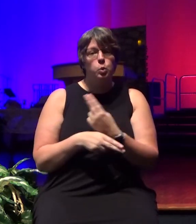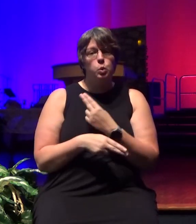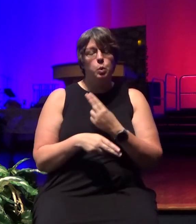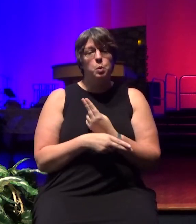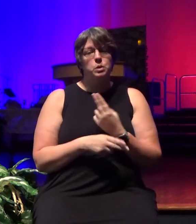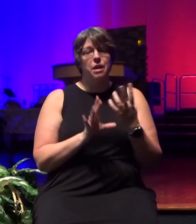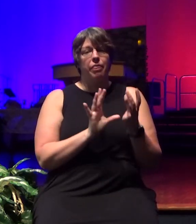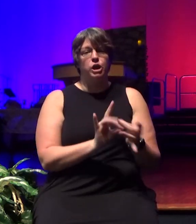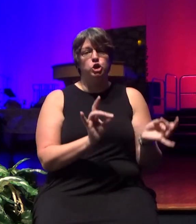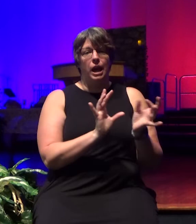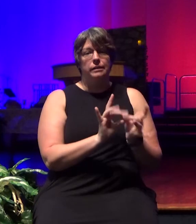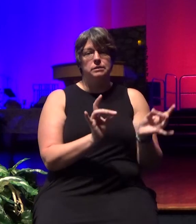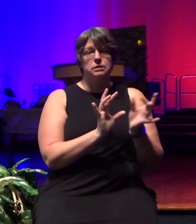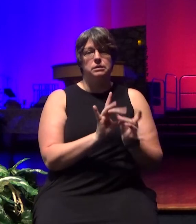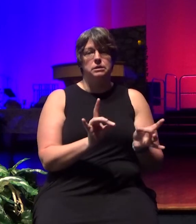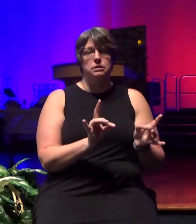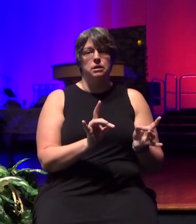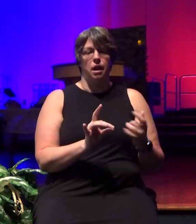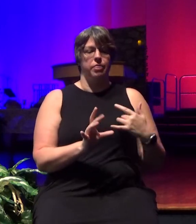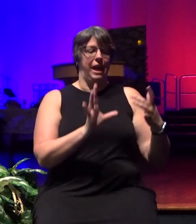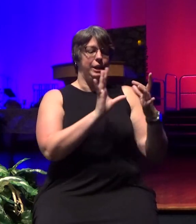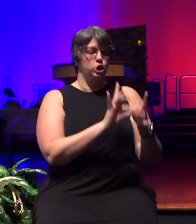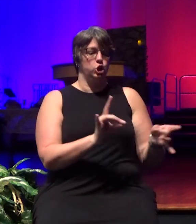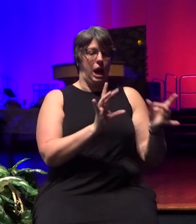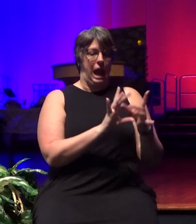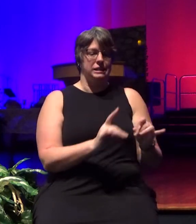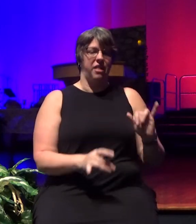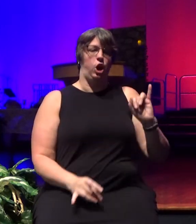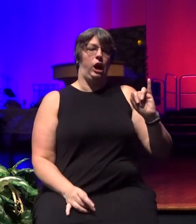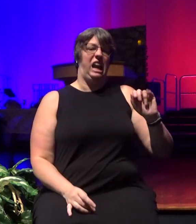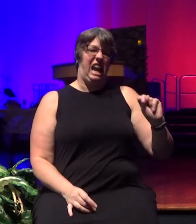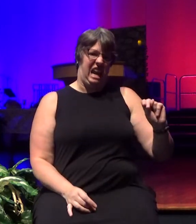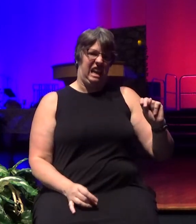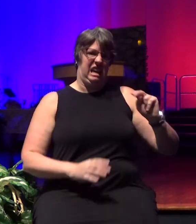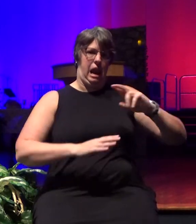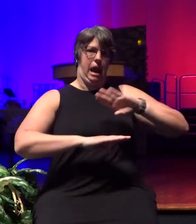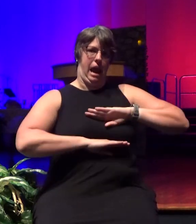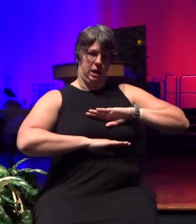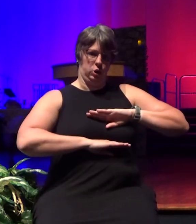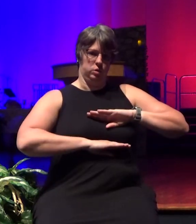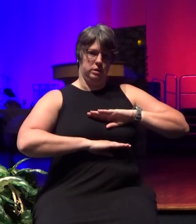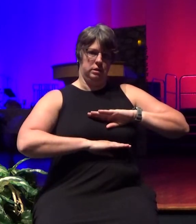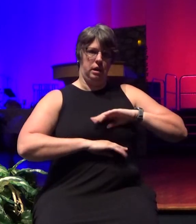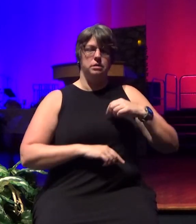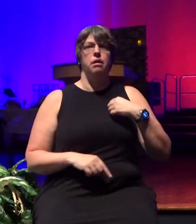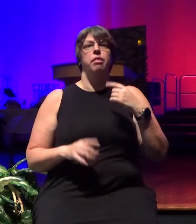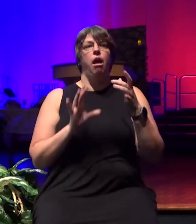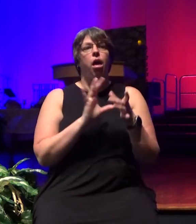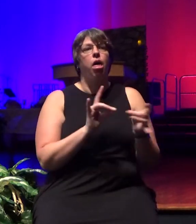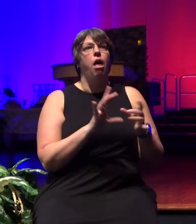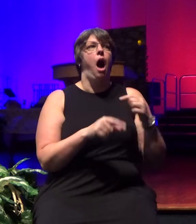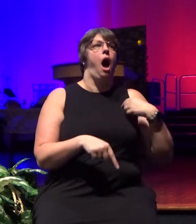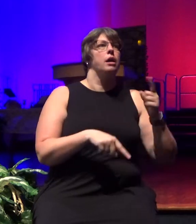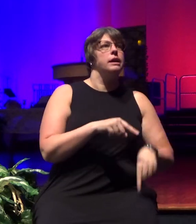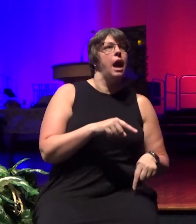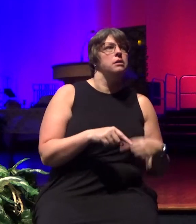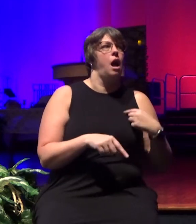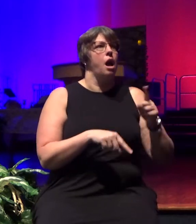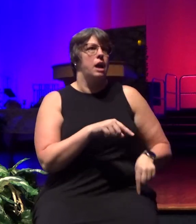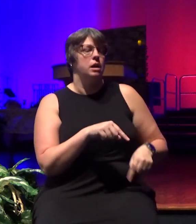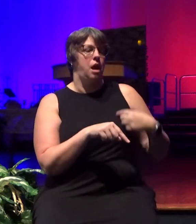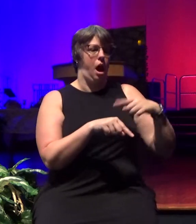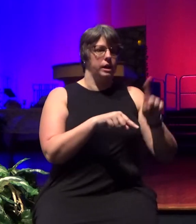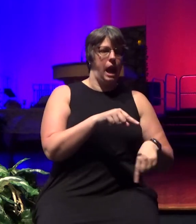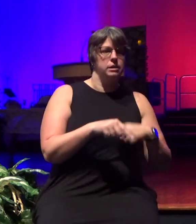their inadequacies over and over and over. They chant, I can't, over and over. They chant, I'm not enough, over and over. I'm not good enough. I'm